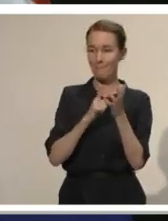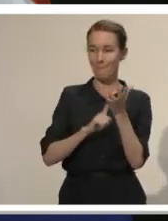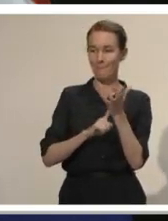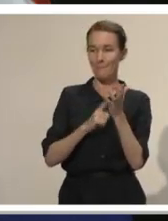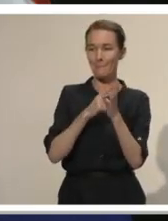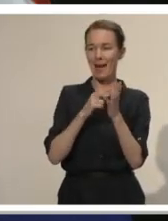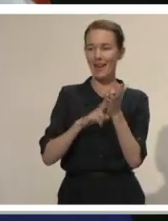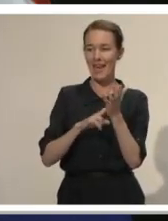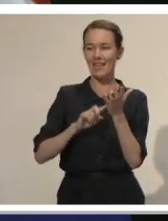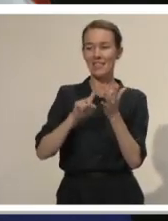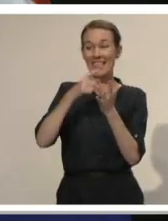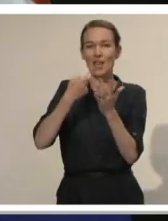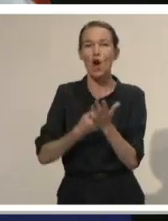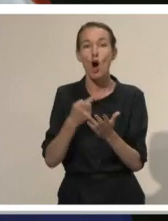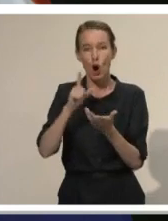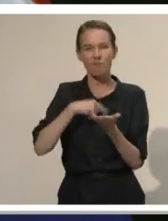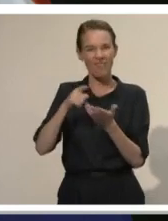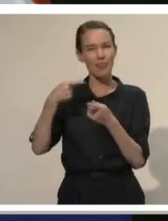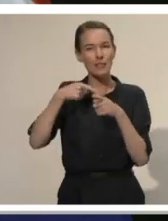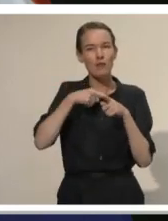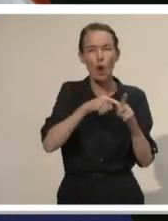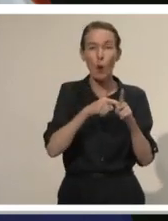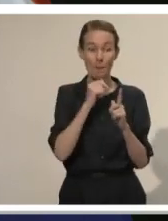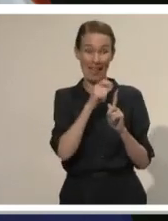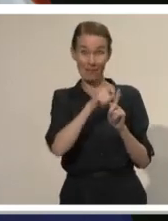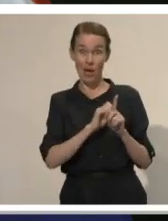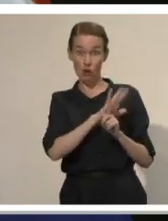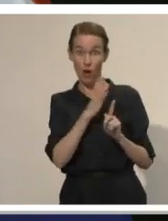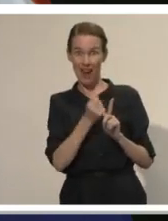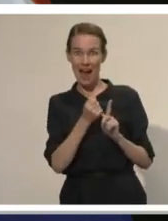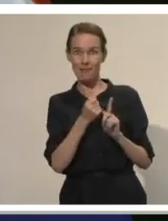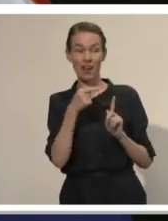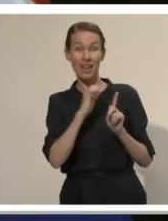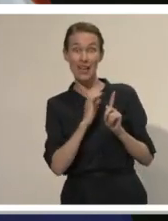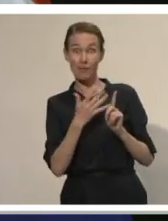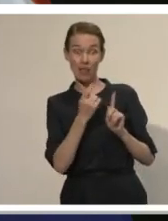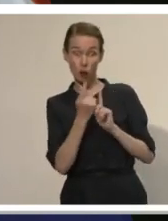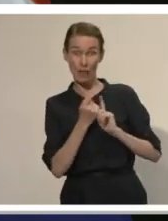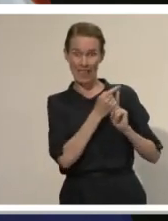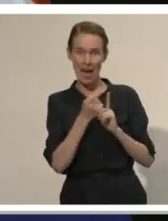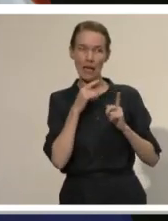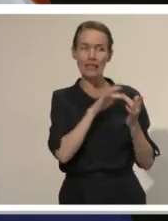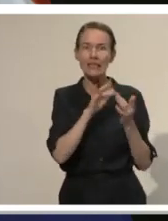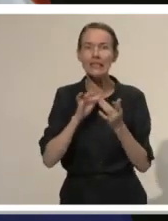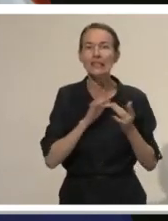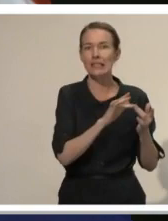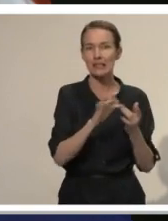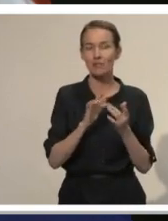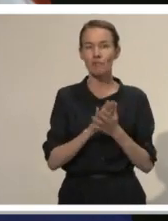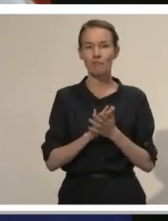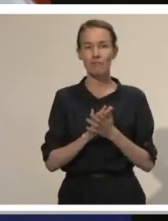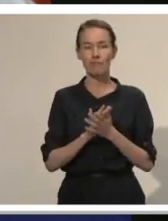percentage of children are you expecting back at school next week? Look, at the moment we don't have anything definitive to give us a sense of numbers. I've only